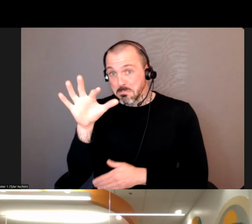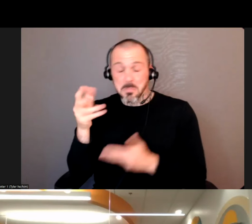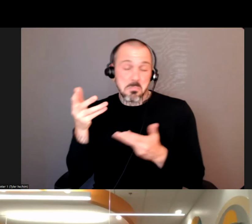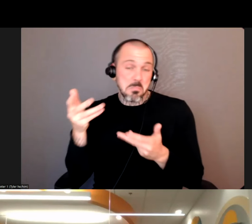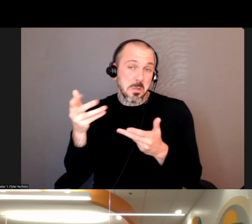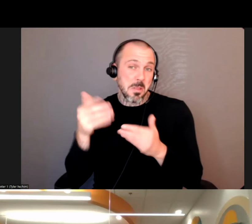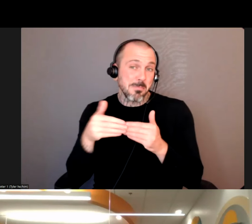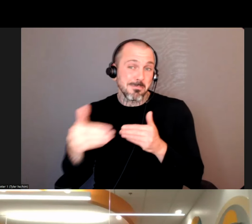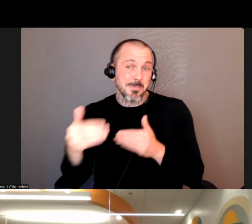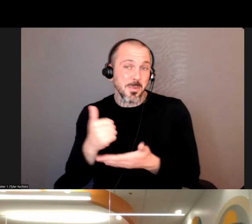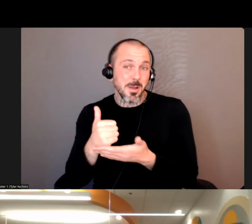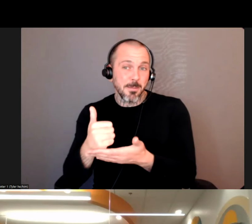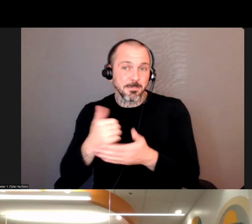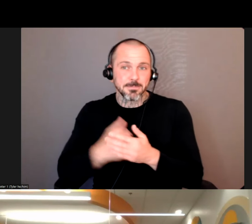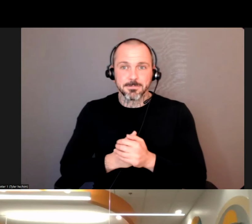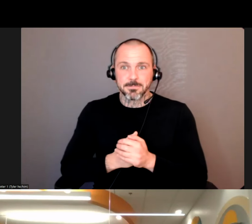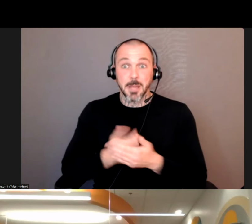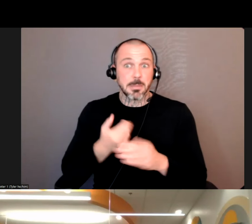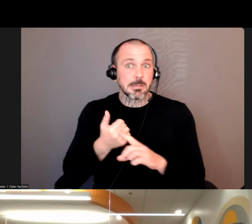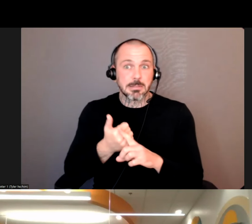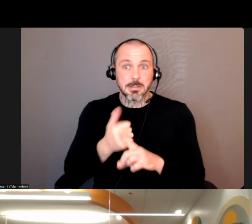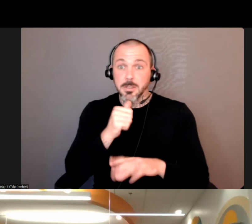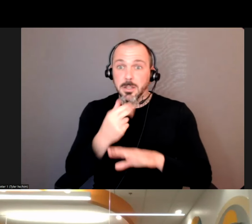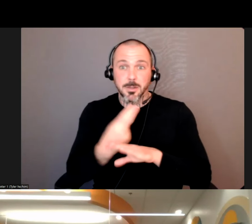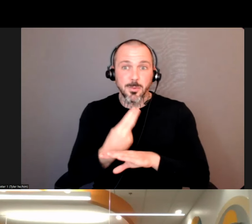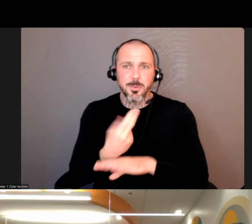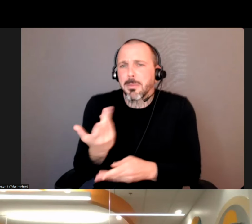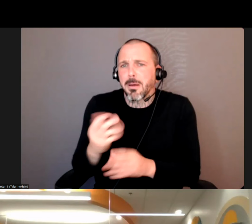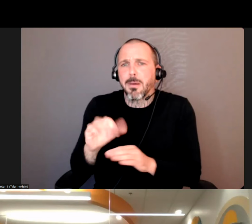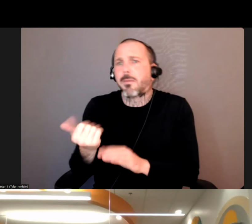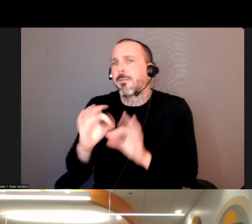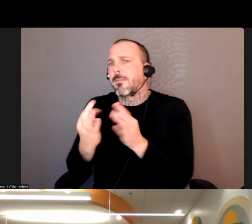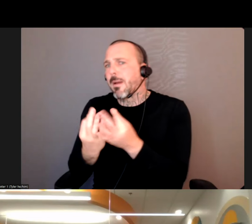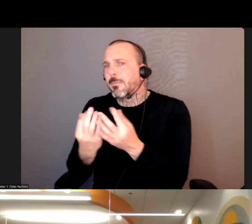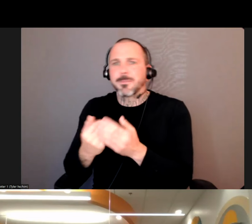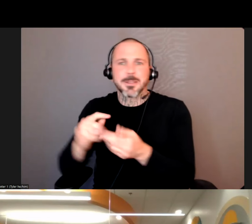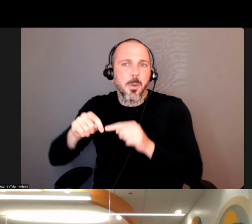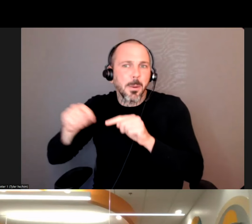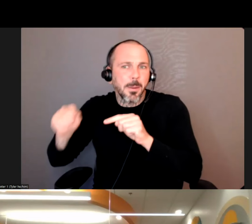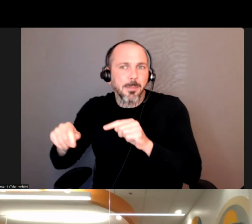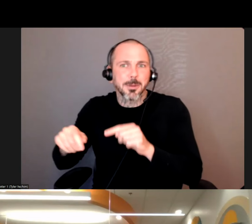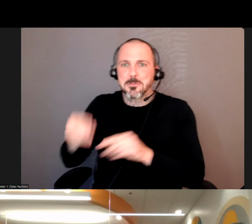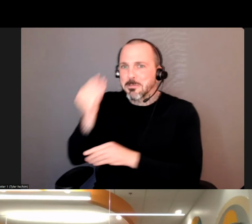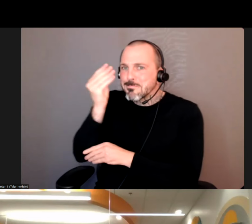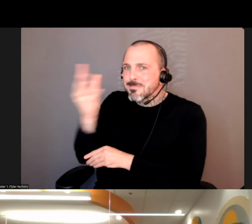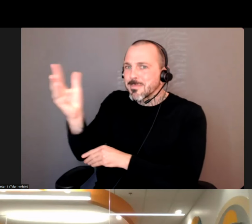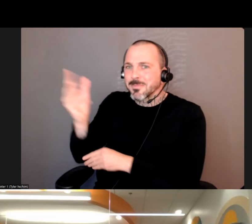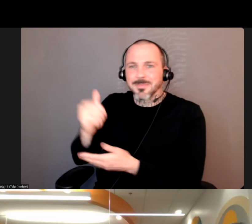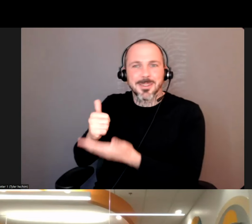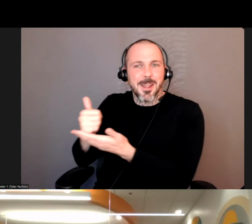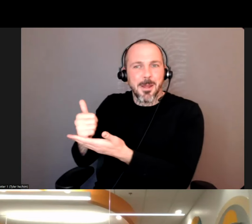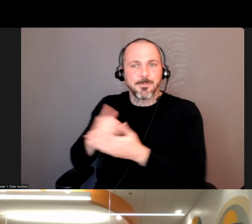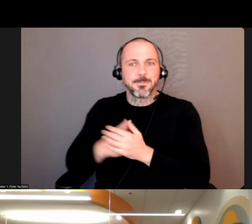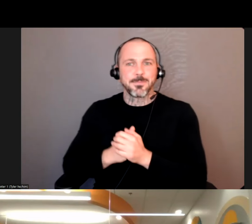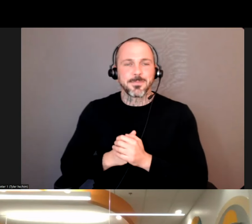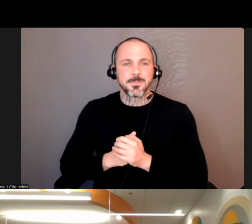not for yourself, maybe for your neighbor or a other family member, to pass this information along. I know we have someone from a newspaper